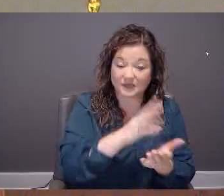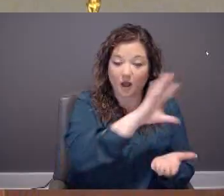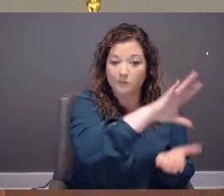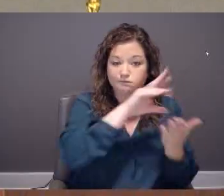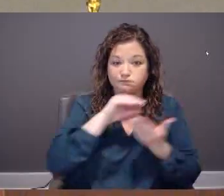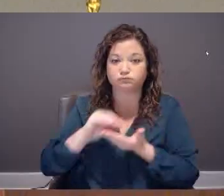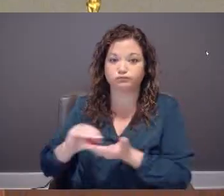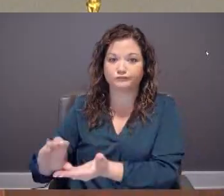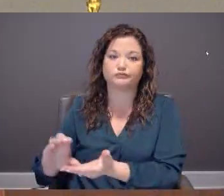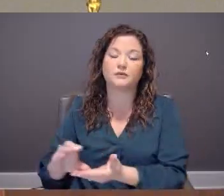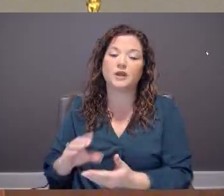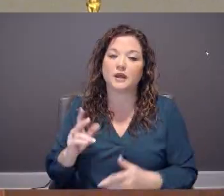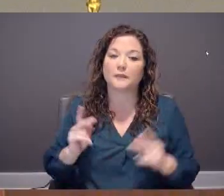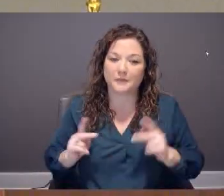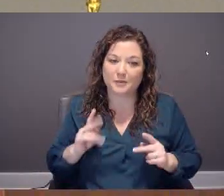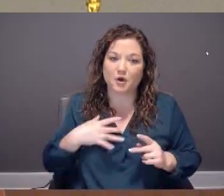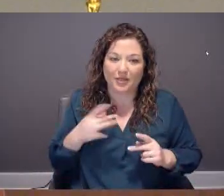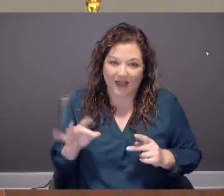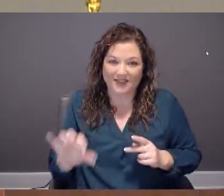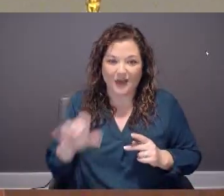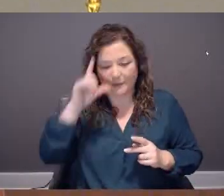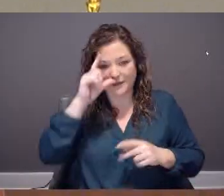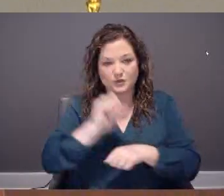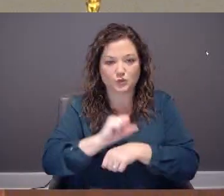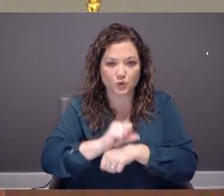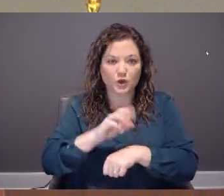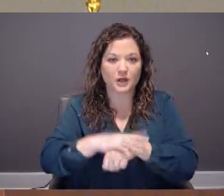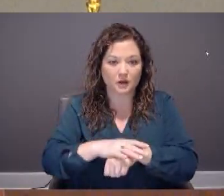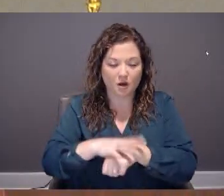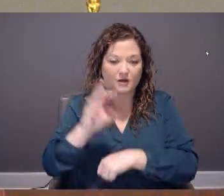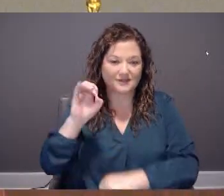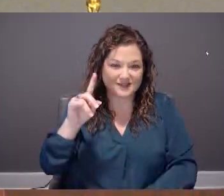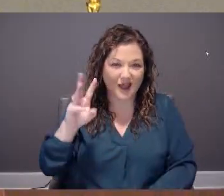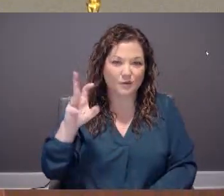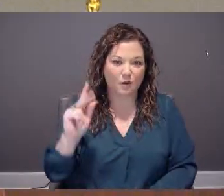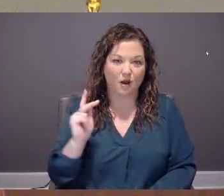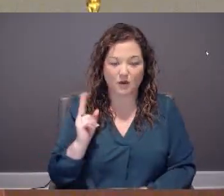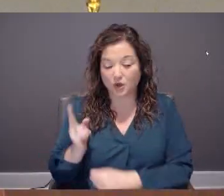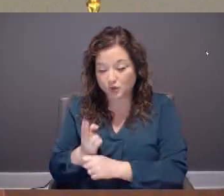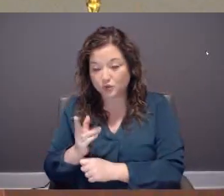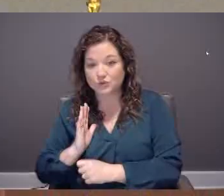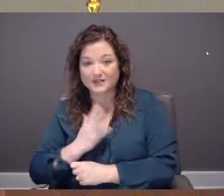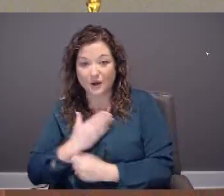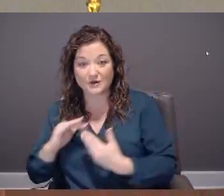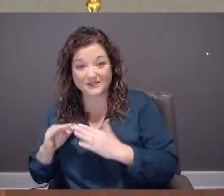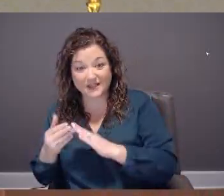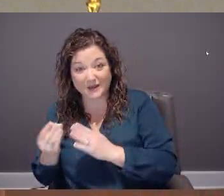sidewalks. We're getting, we're leveraging our city dollars with federal funds.